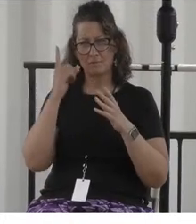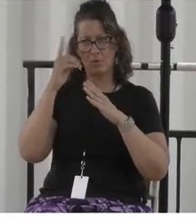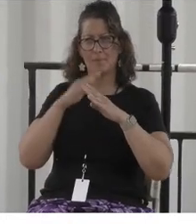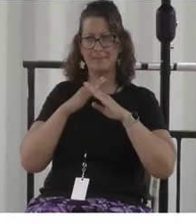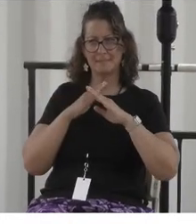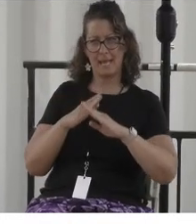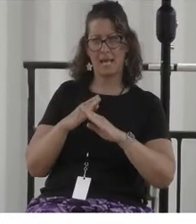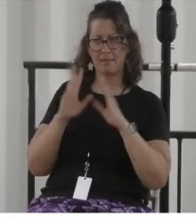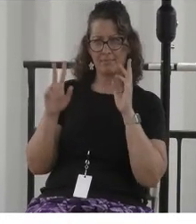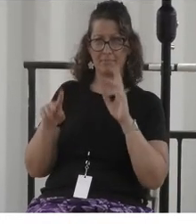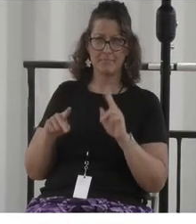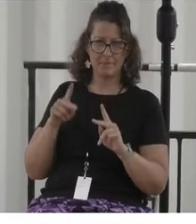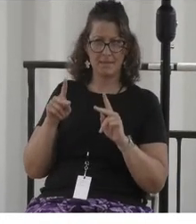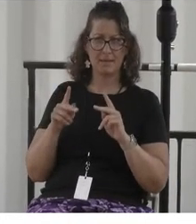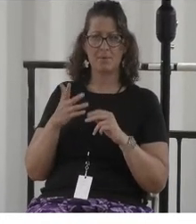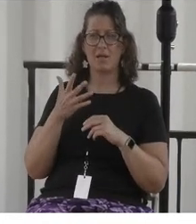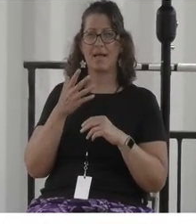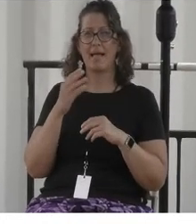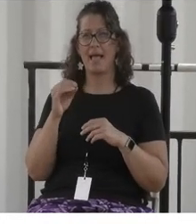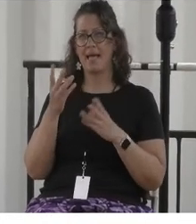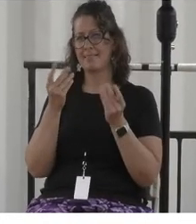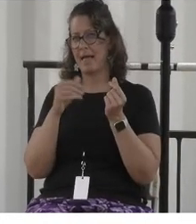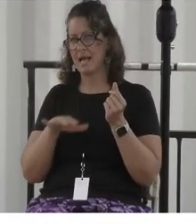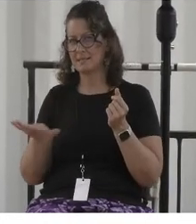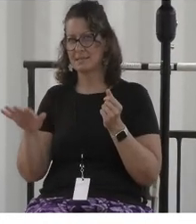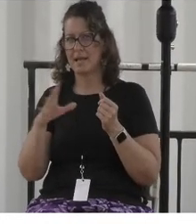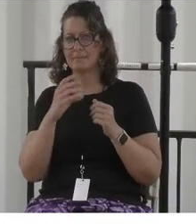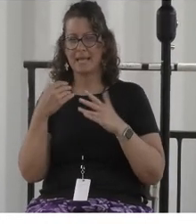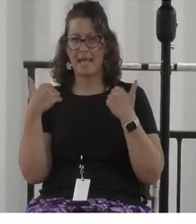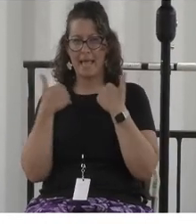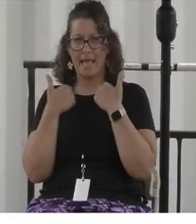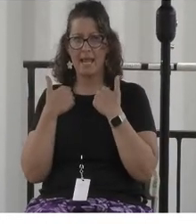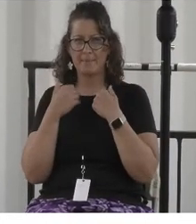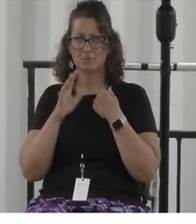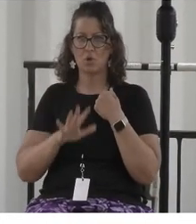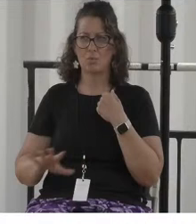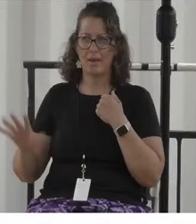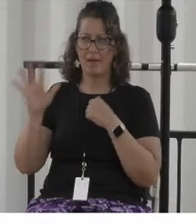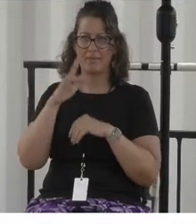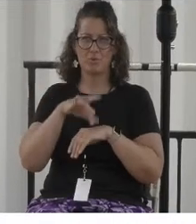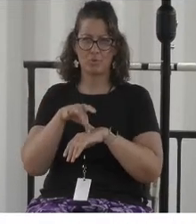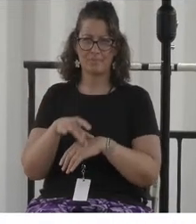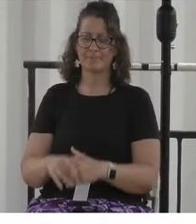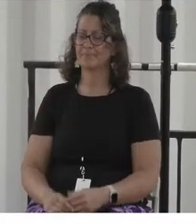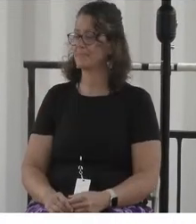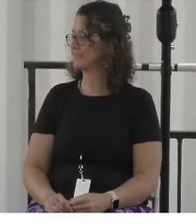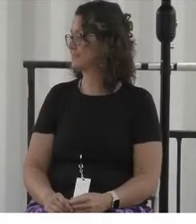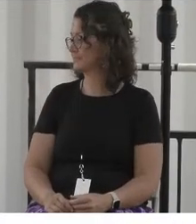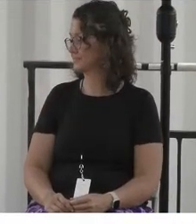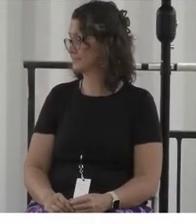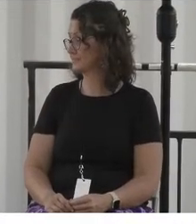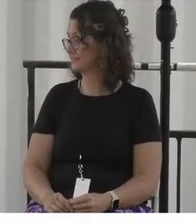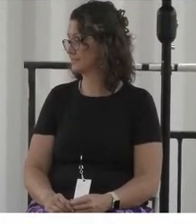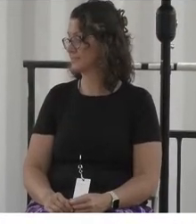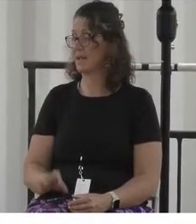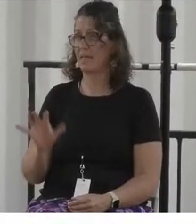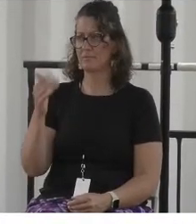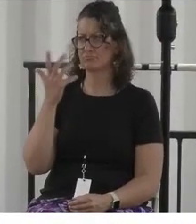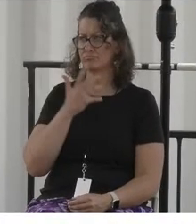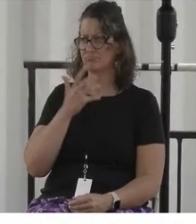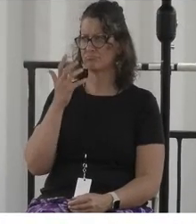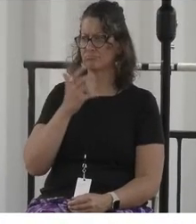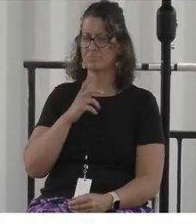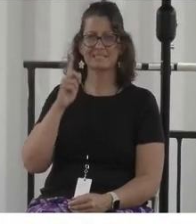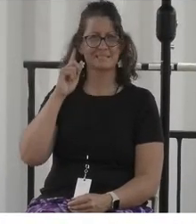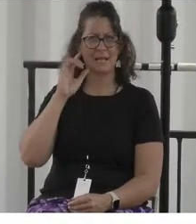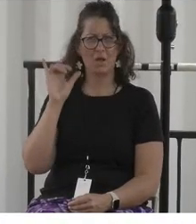protect people and landscapes and animals all across the planet. Yeah, that's amazing. I mean, it sounds